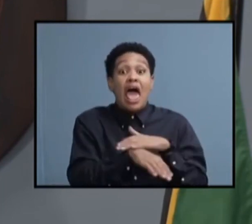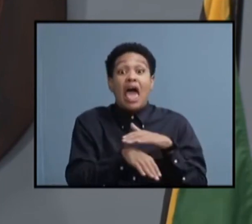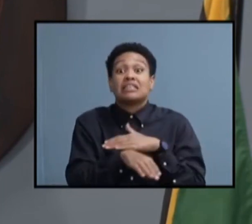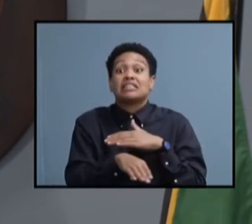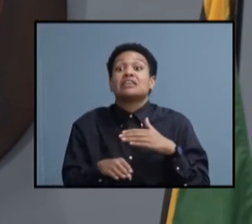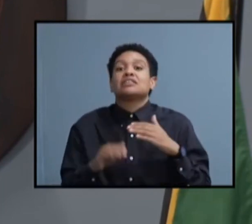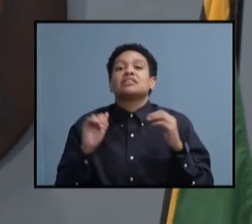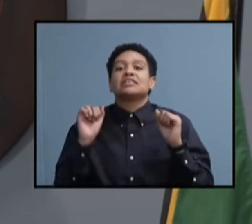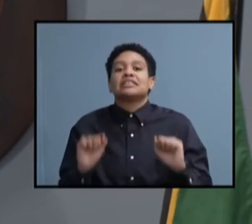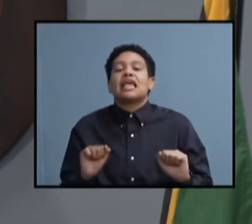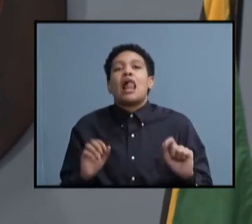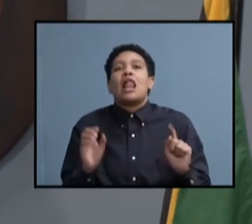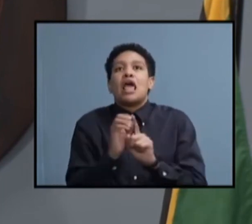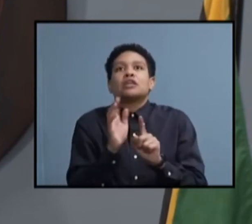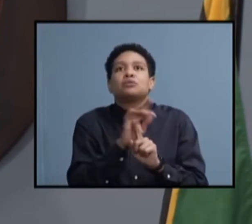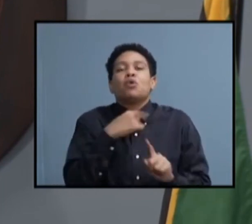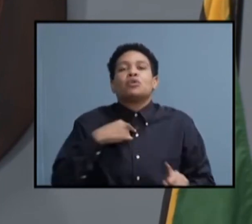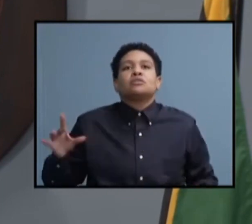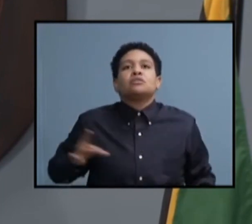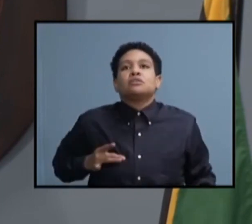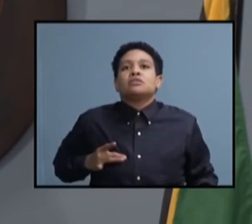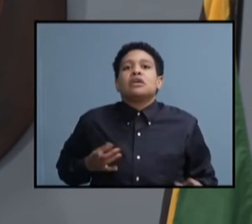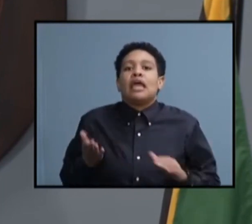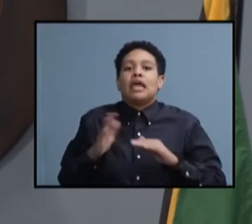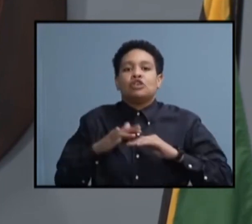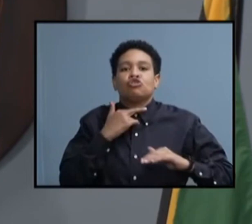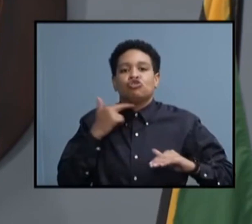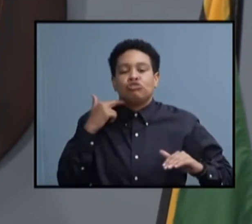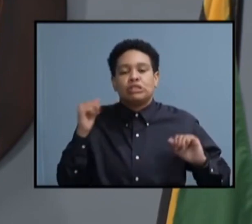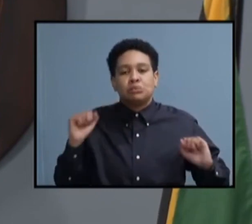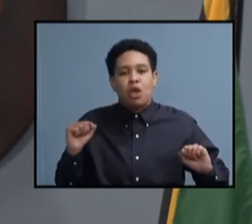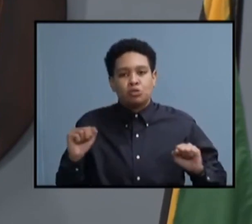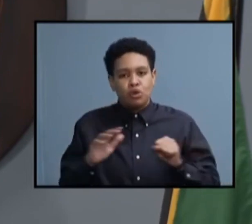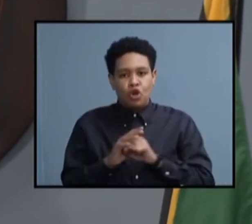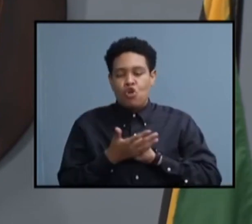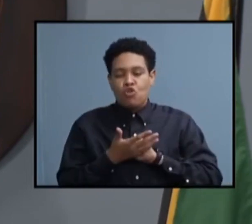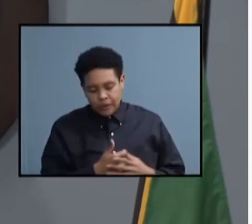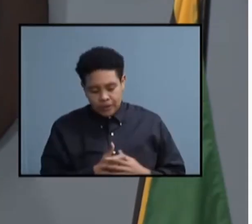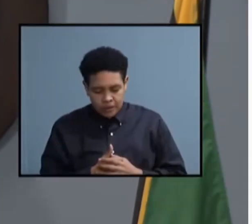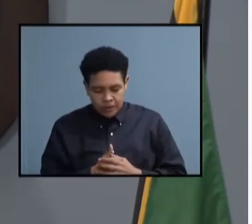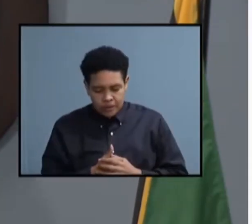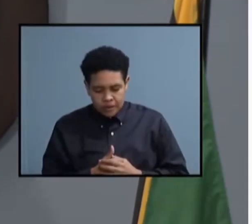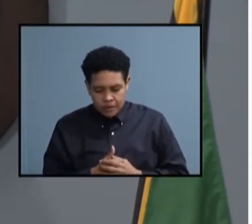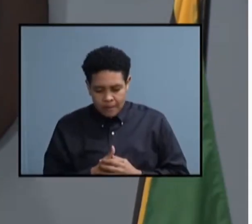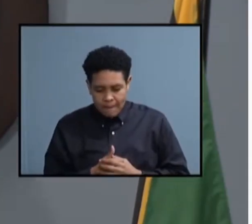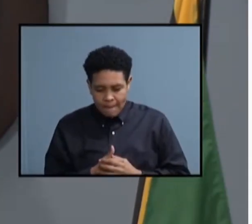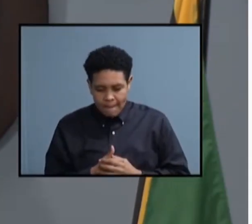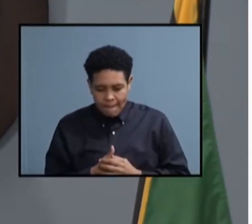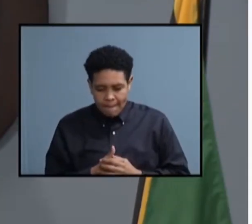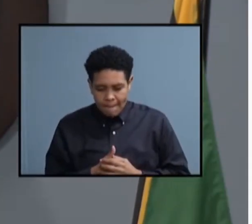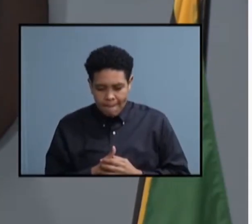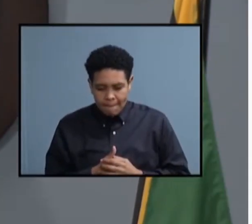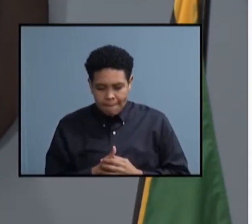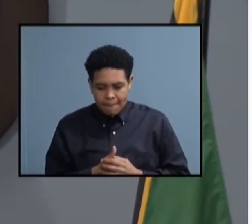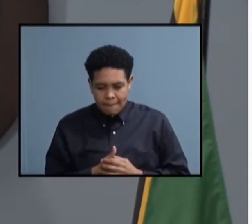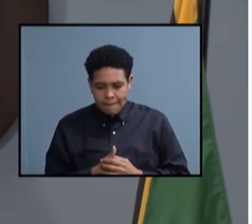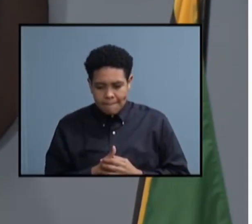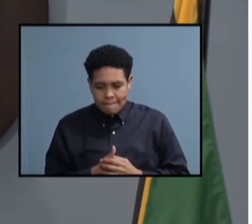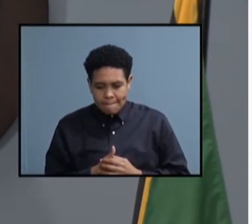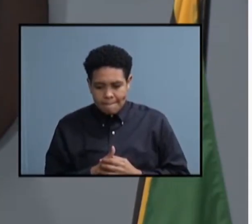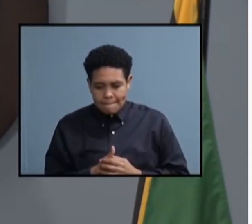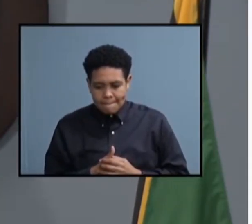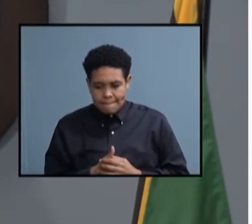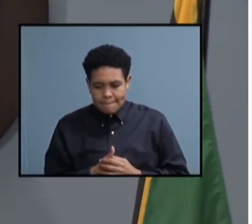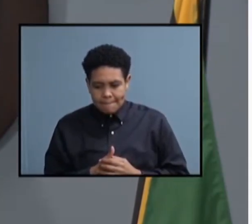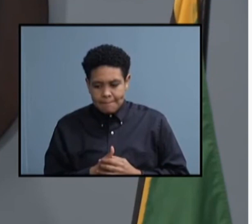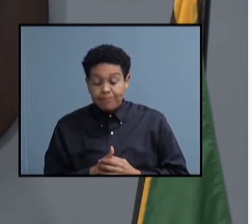may expose them to increased risk during the pandemic. Minister of Health Dr. Christopher Tufton also announced